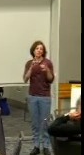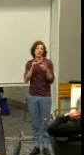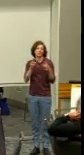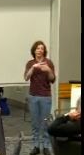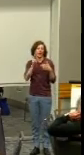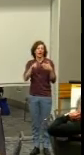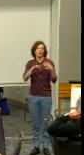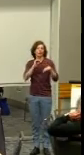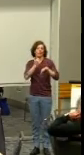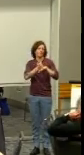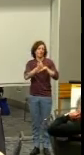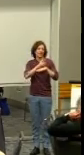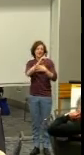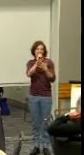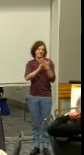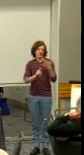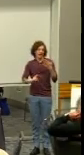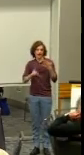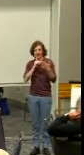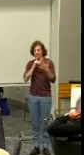community-rooted. We really try to look at